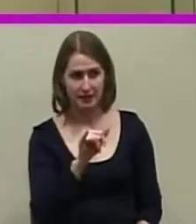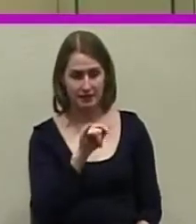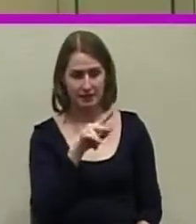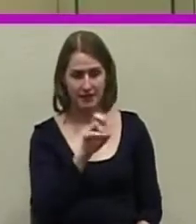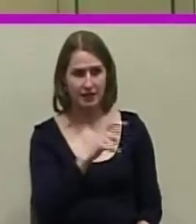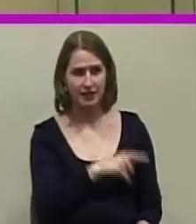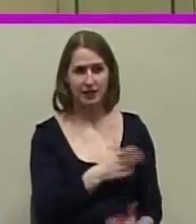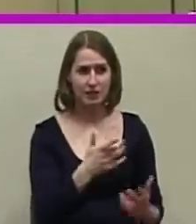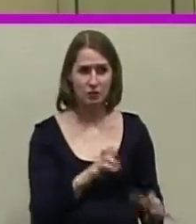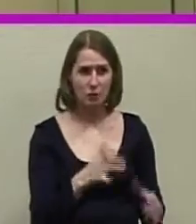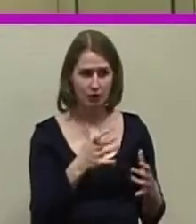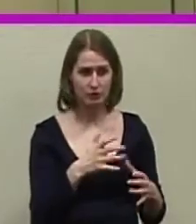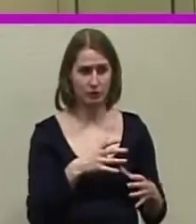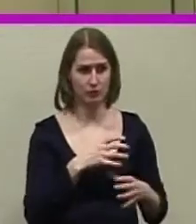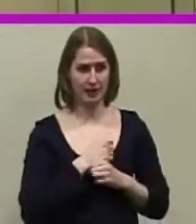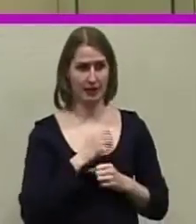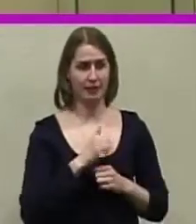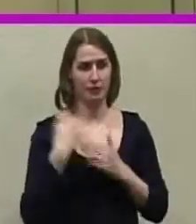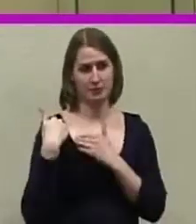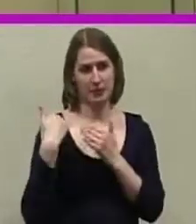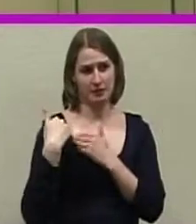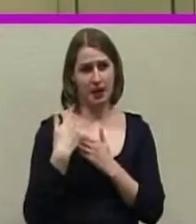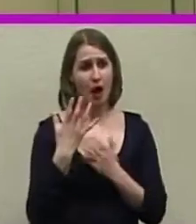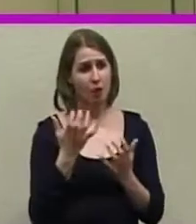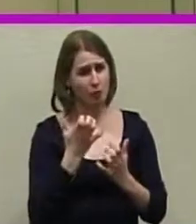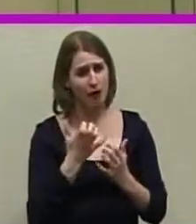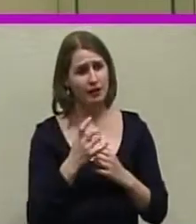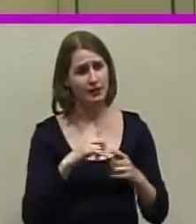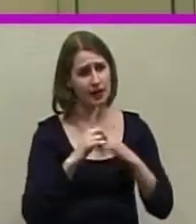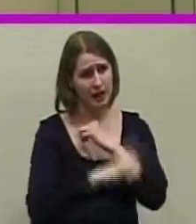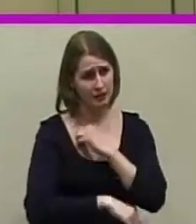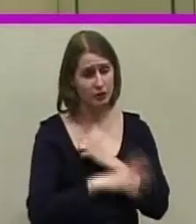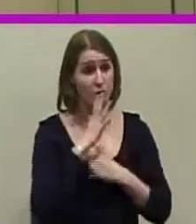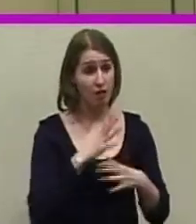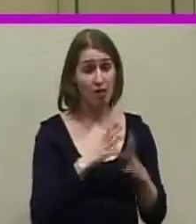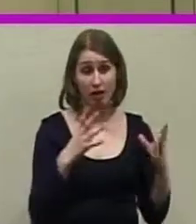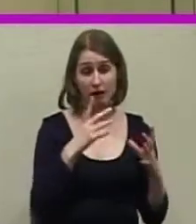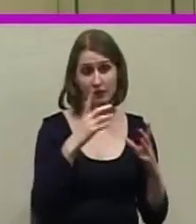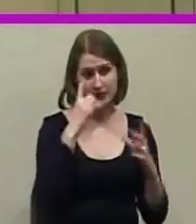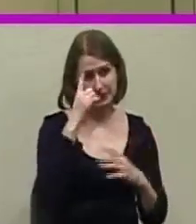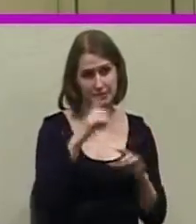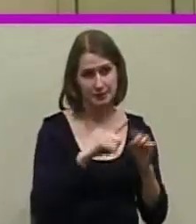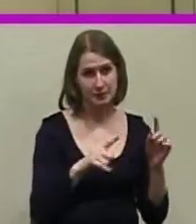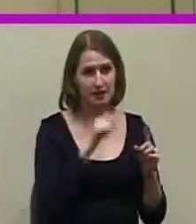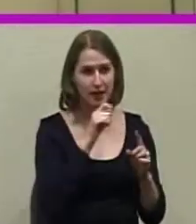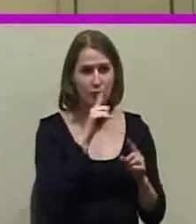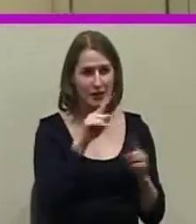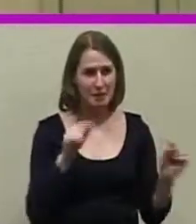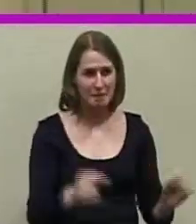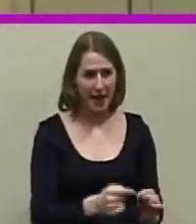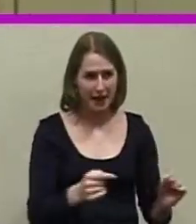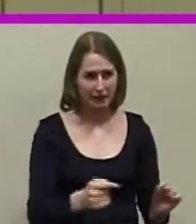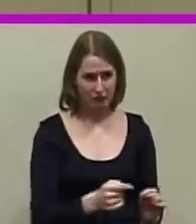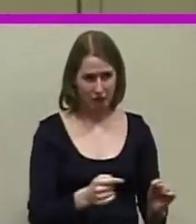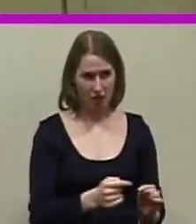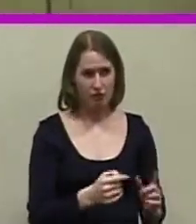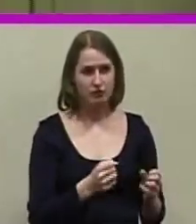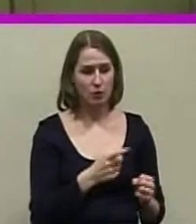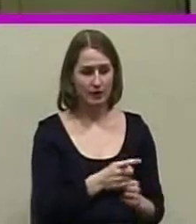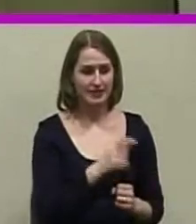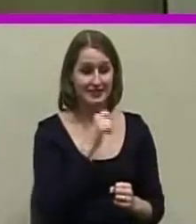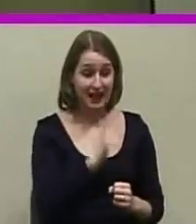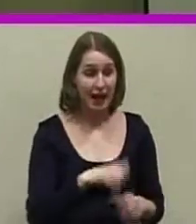responsibility. I want to start having some consequences that probably make a lot of sense and aren't so terribly painful that he's not going to take